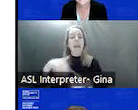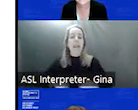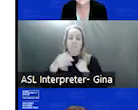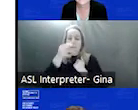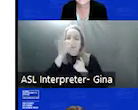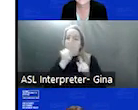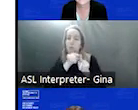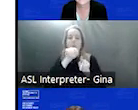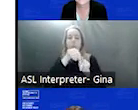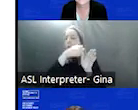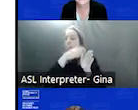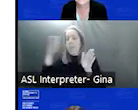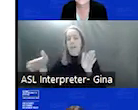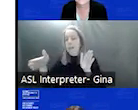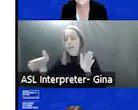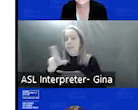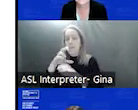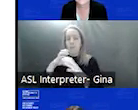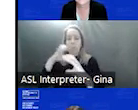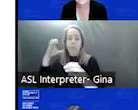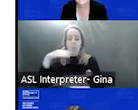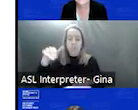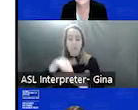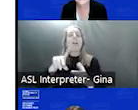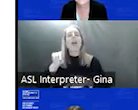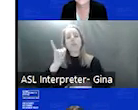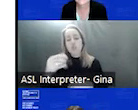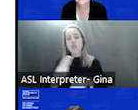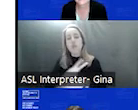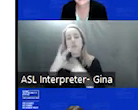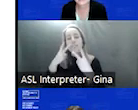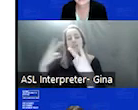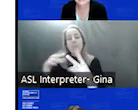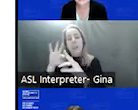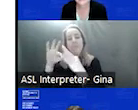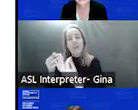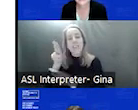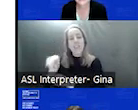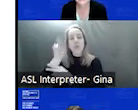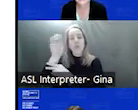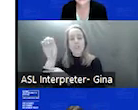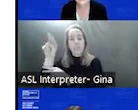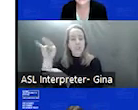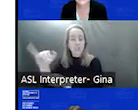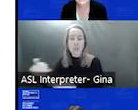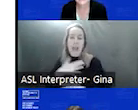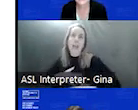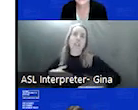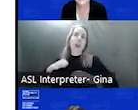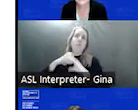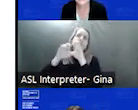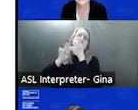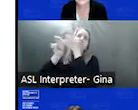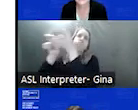I do use it to visit my family in Northeast New Jersey. I really enjoy the 45-minute ride. Super